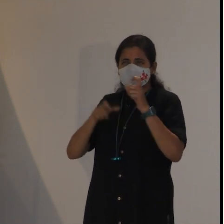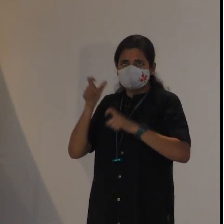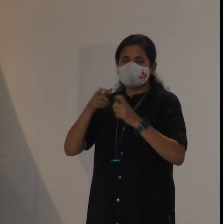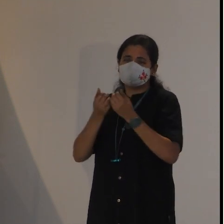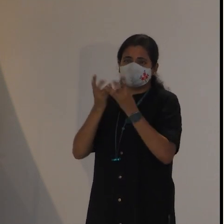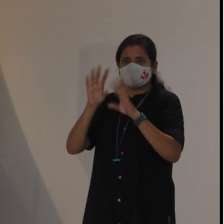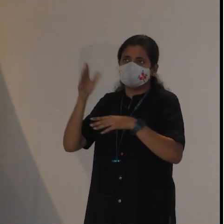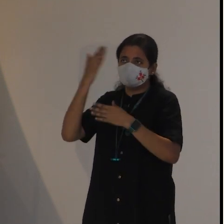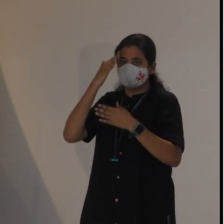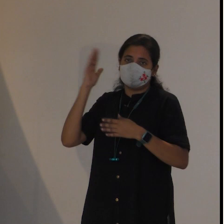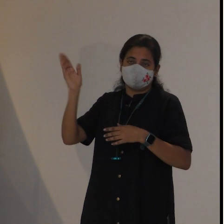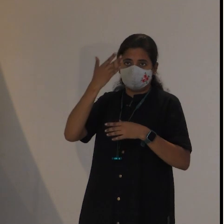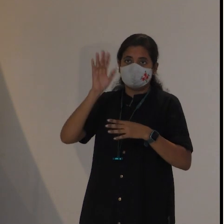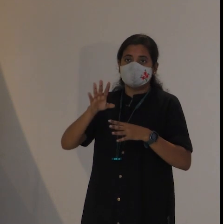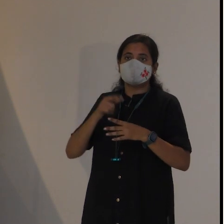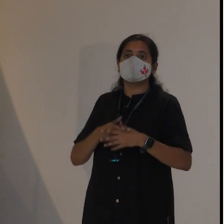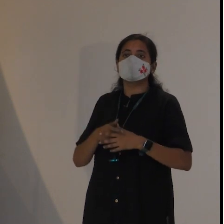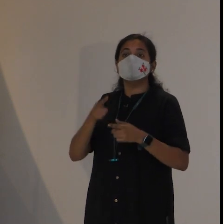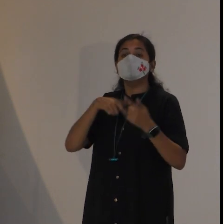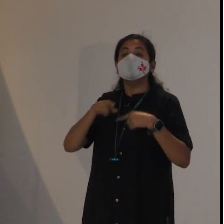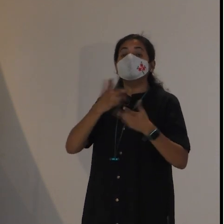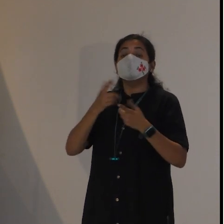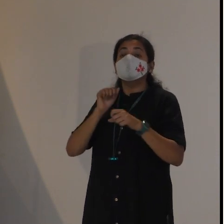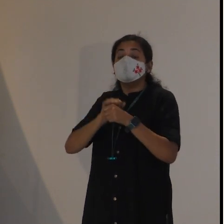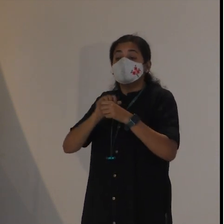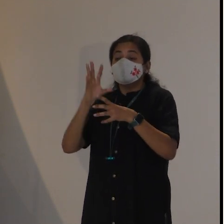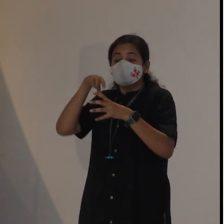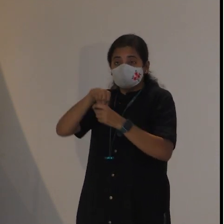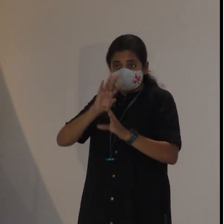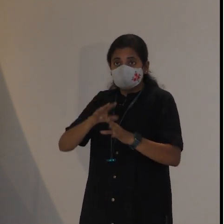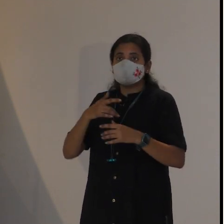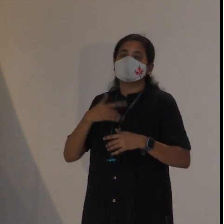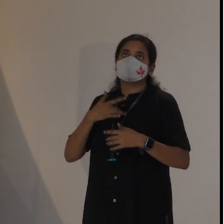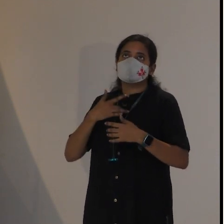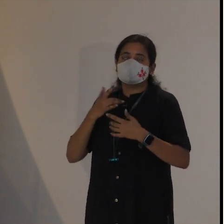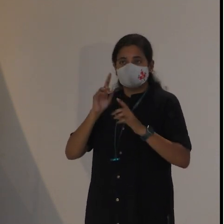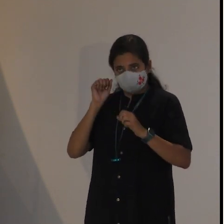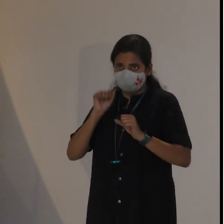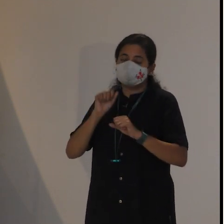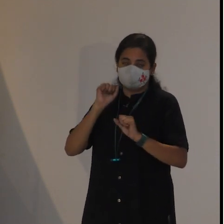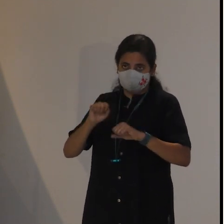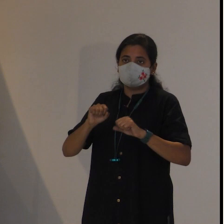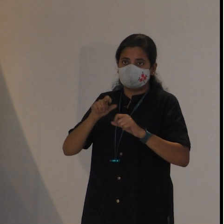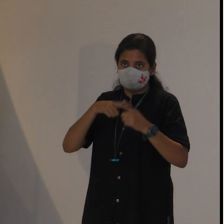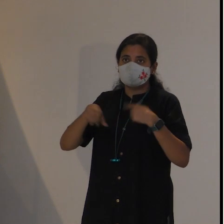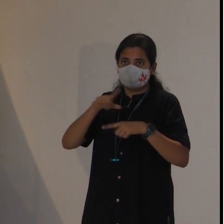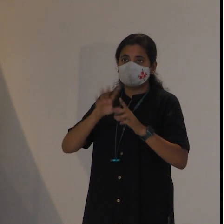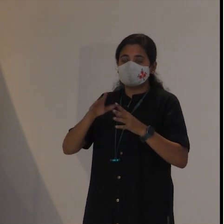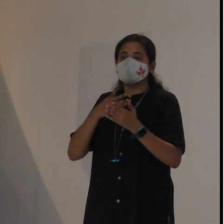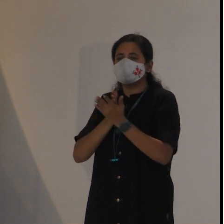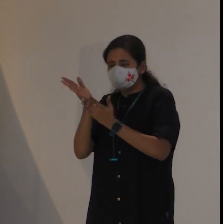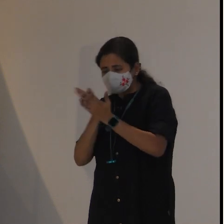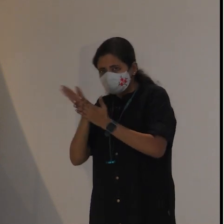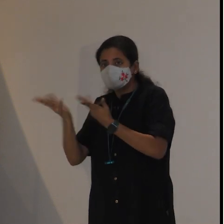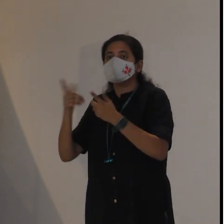lists. Another fascinating thing with podcasts, which we realize as we work with it, is that, unlike a lot of other forms, let's